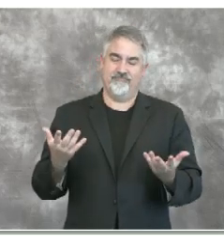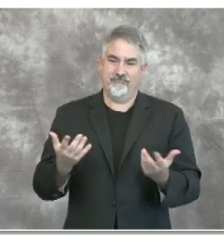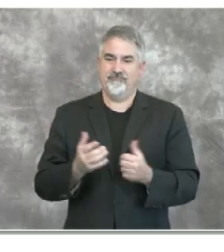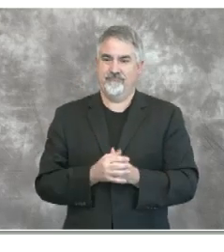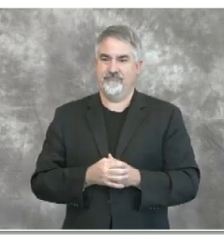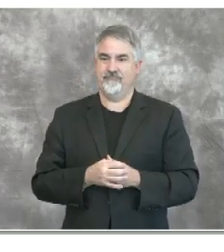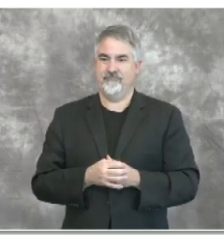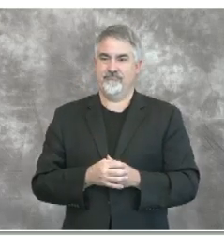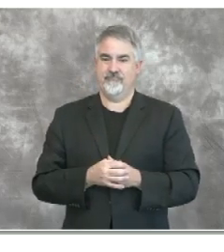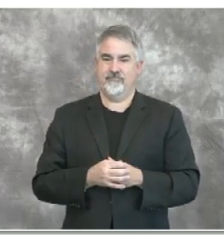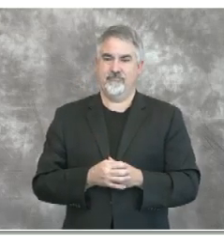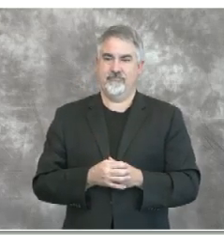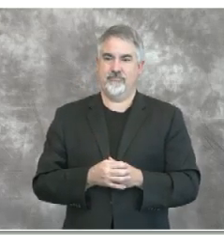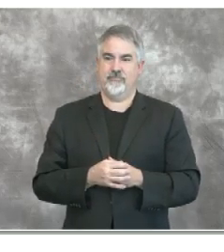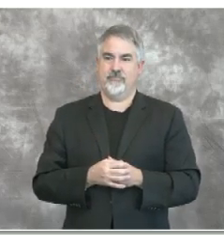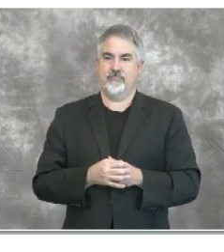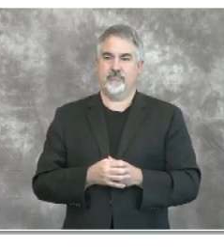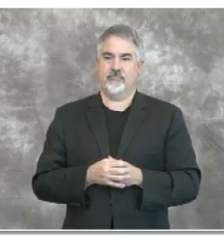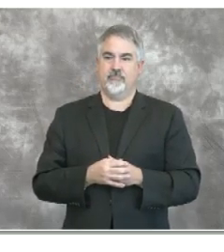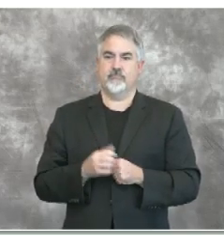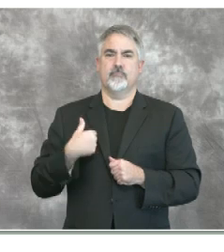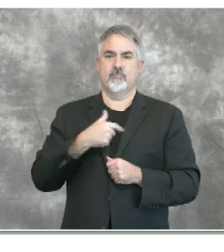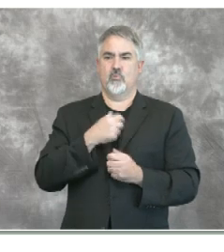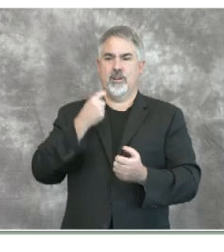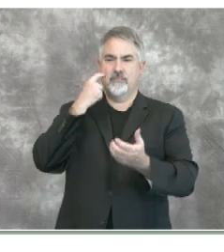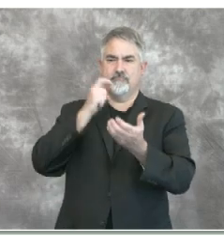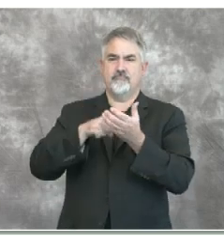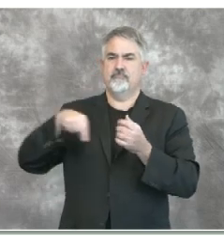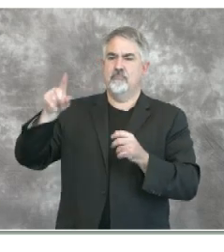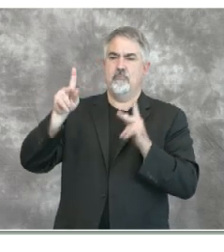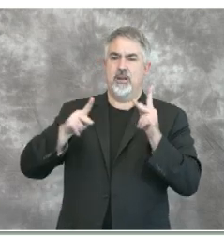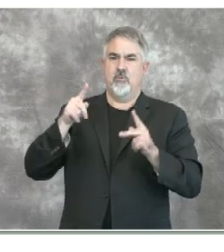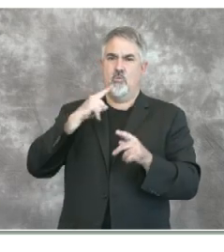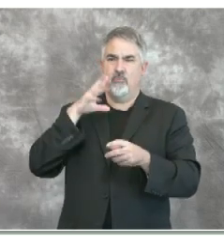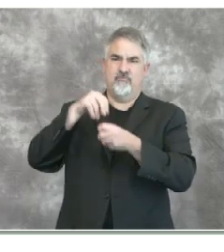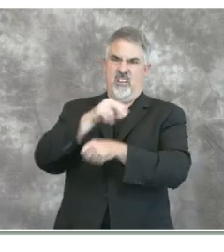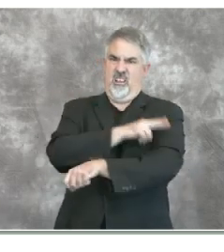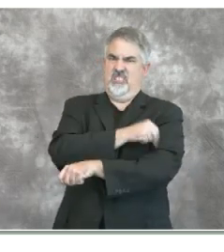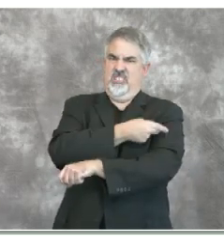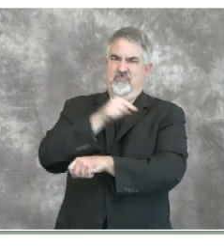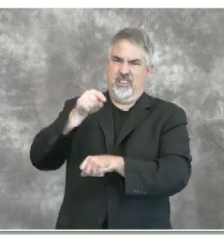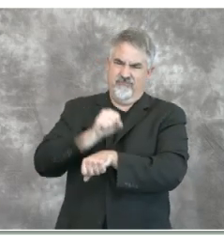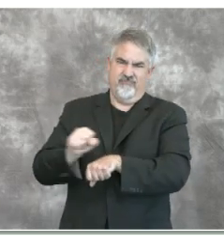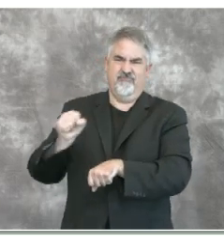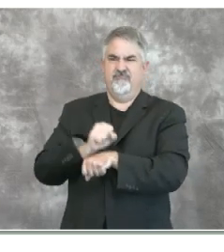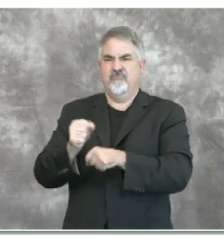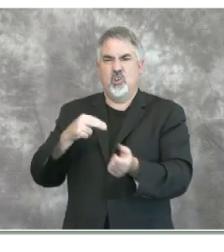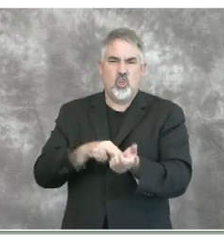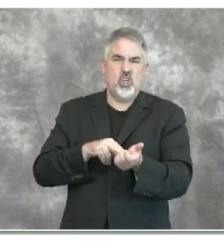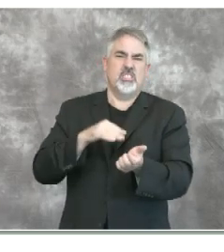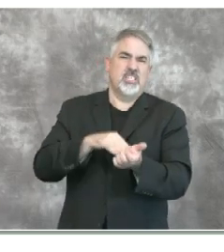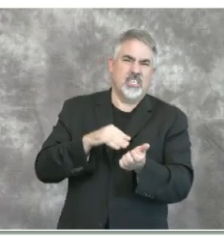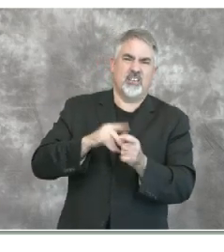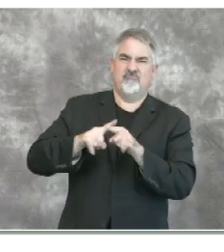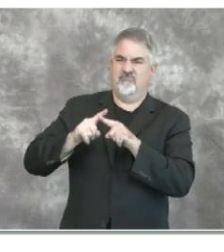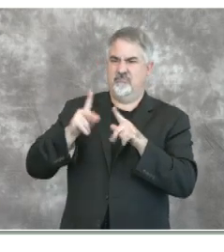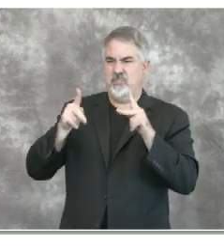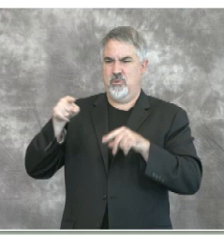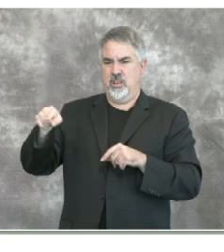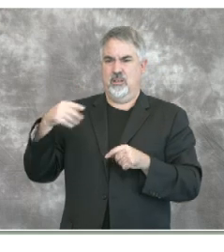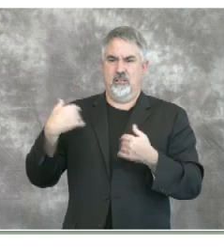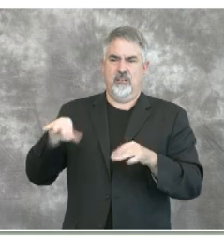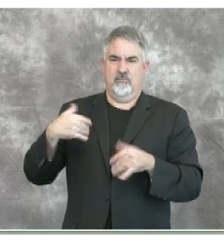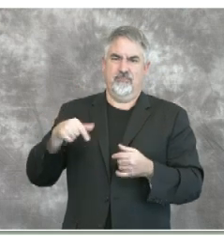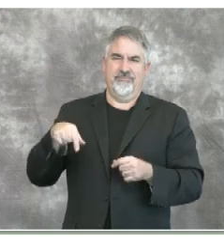individuals that are in the public health profession. This occurs during the first full week of April. Typically, in recognition of this